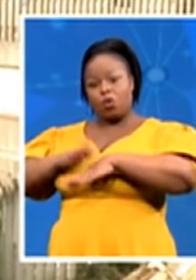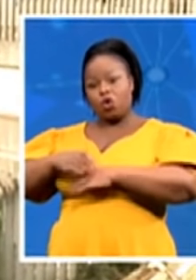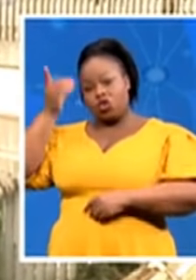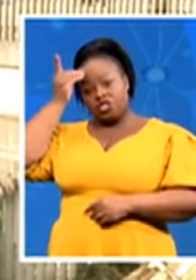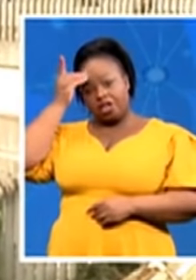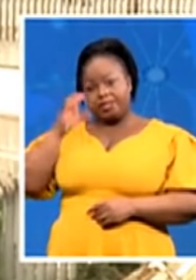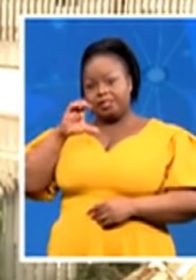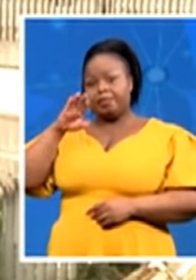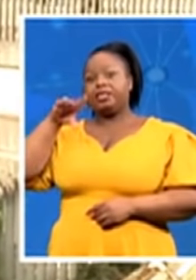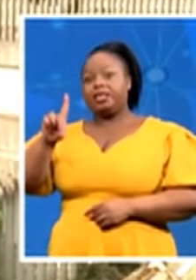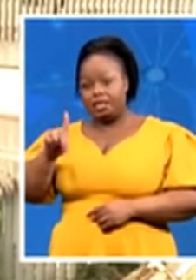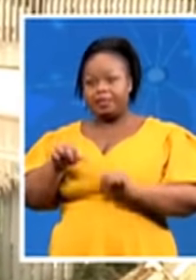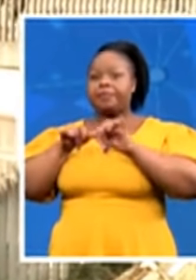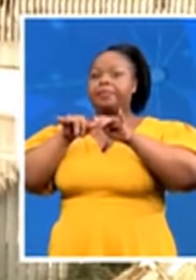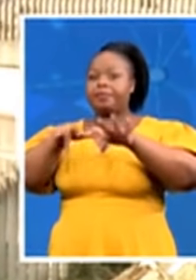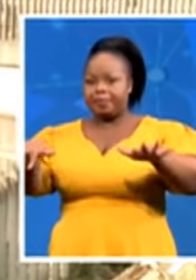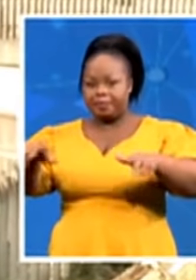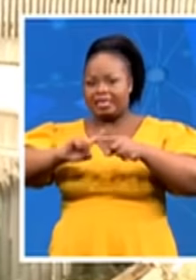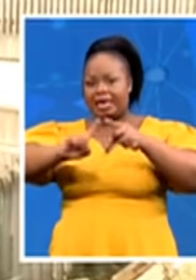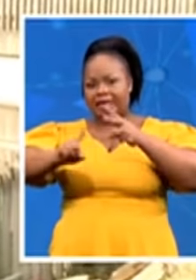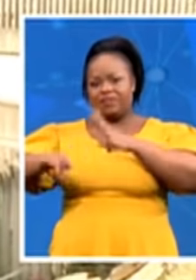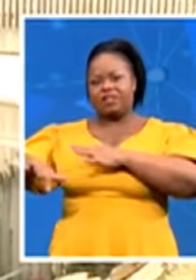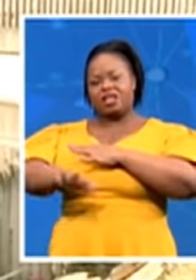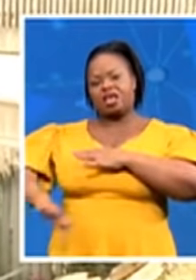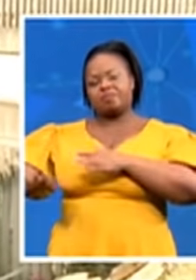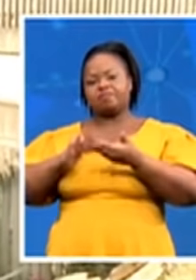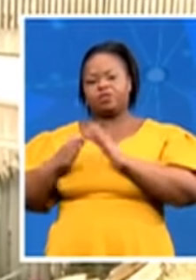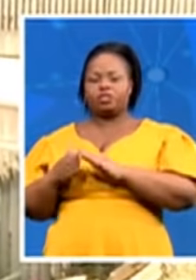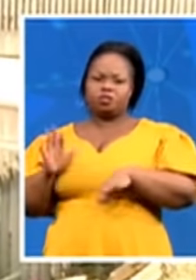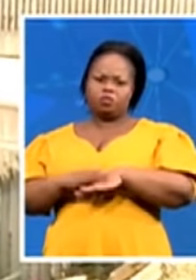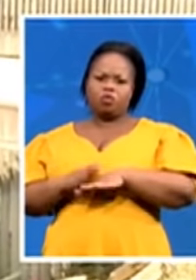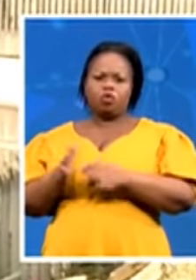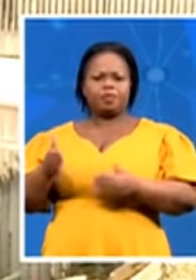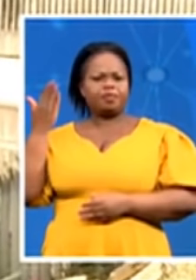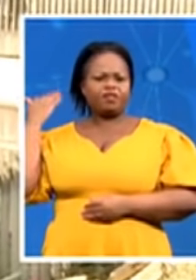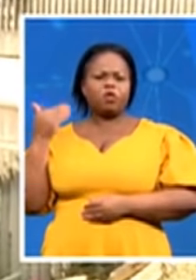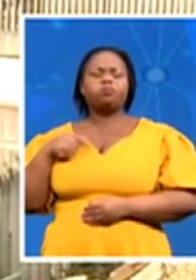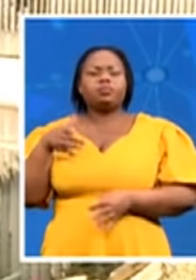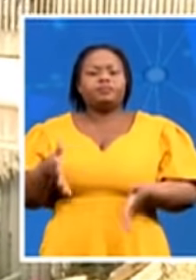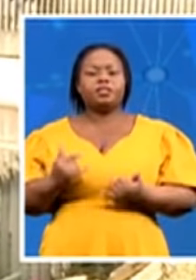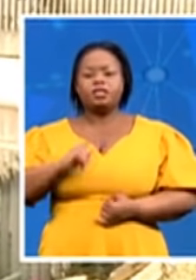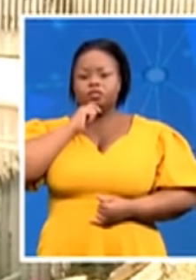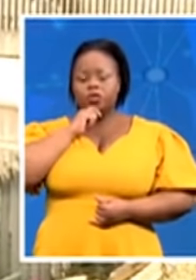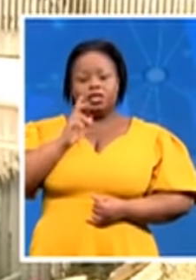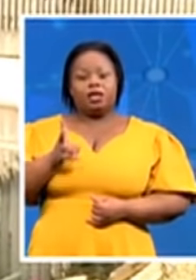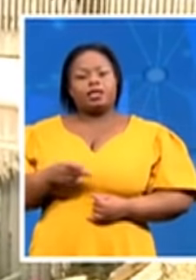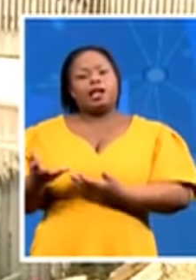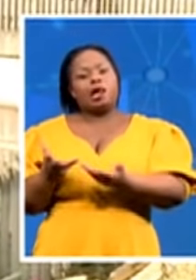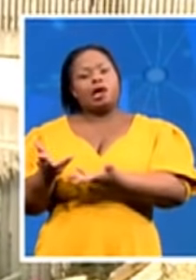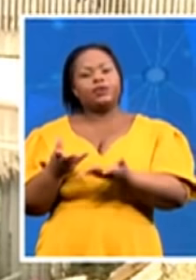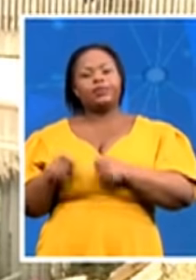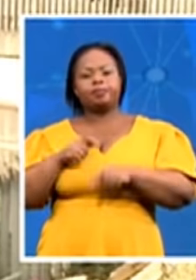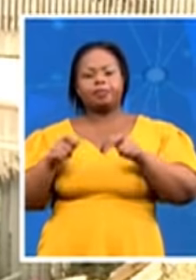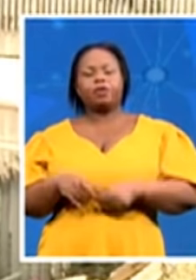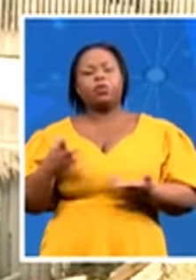pockets of the communities. While we were on the field this morning, we also spoke to people in Lelusha, a small group of men who